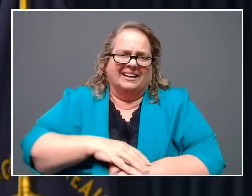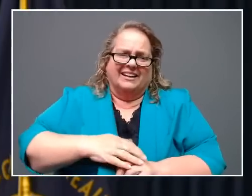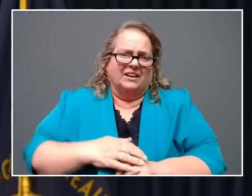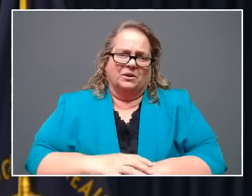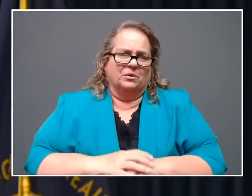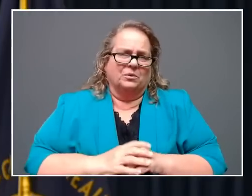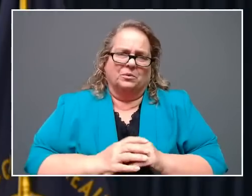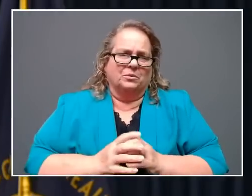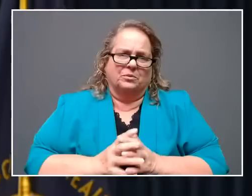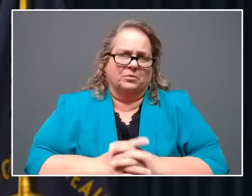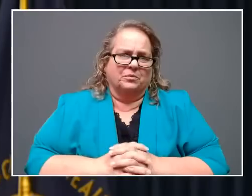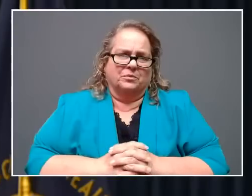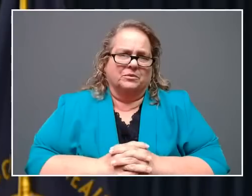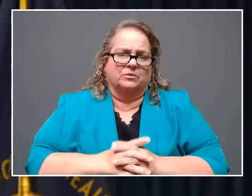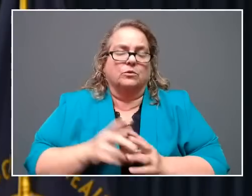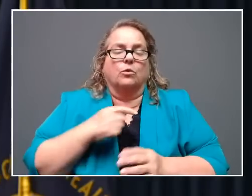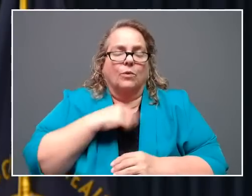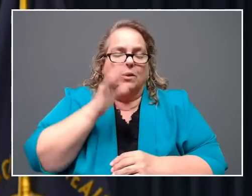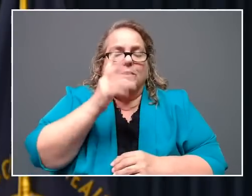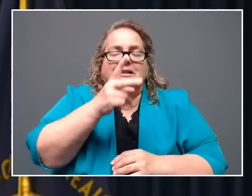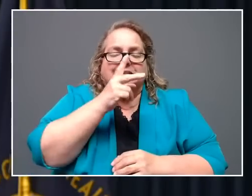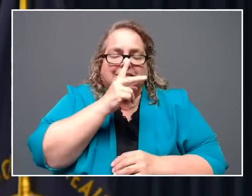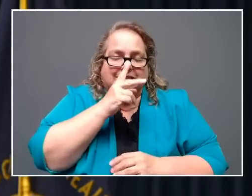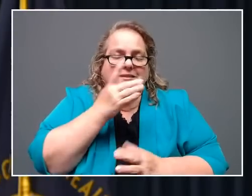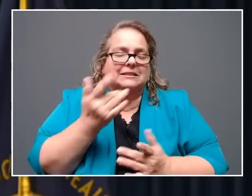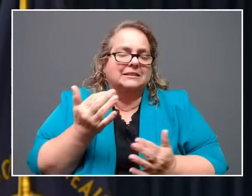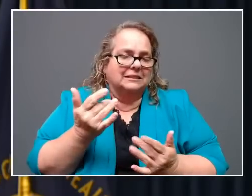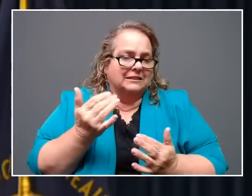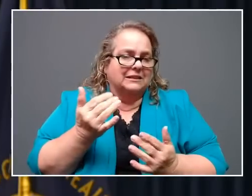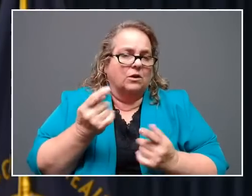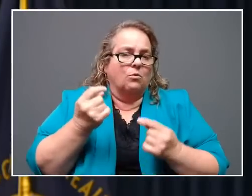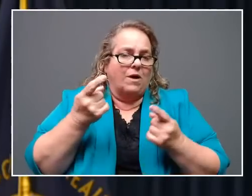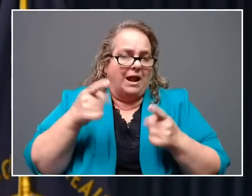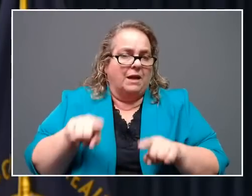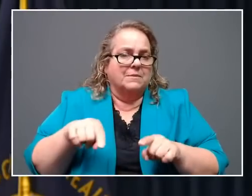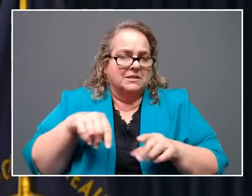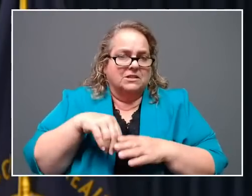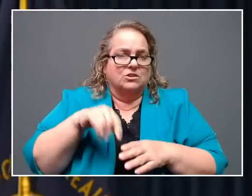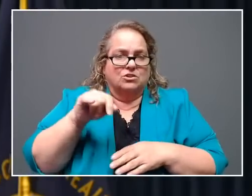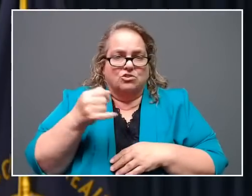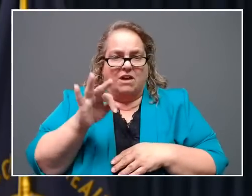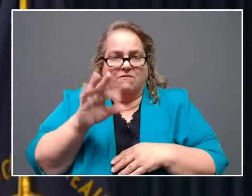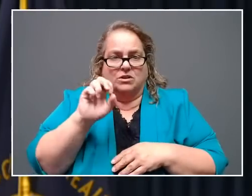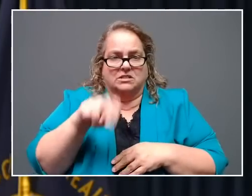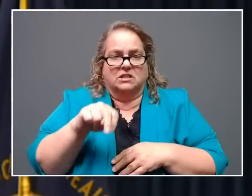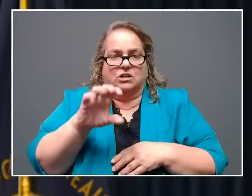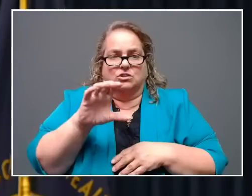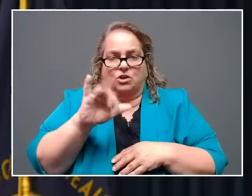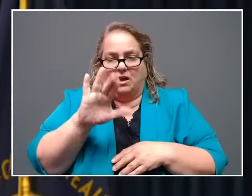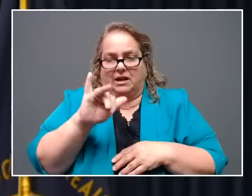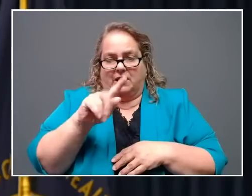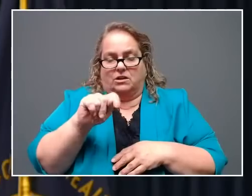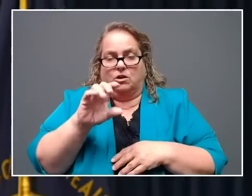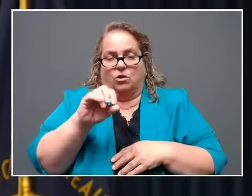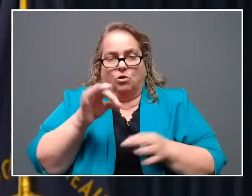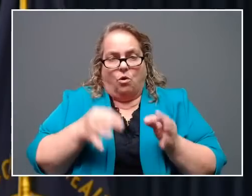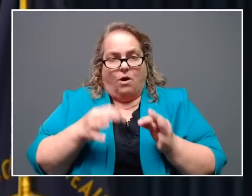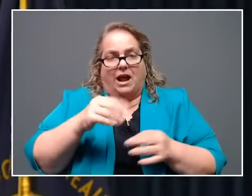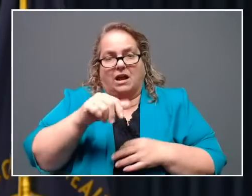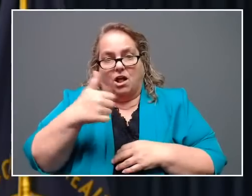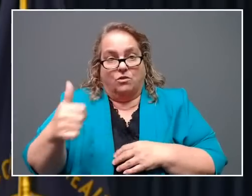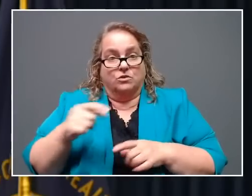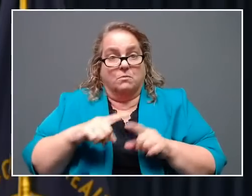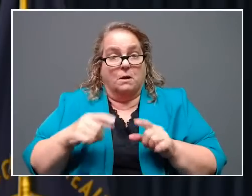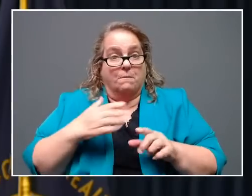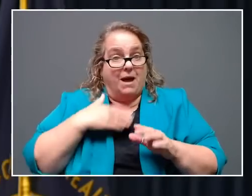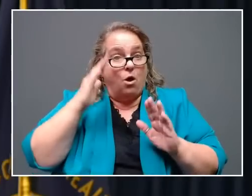Again, we'll see what happens in Jefferson Circuit Court and the others. But my hope